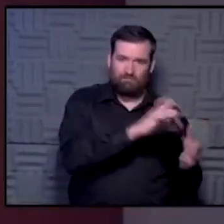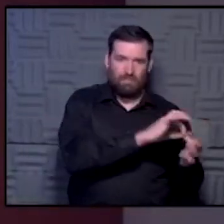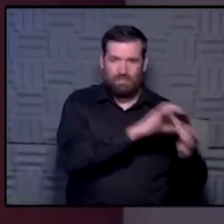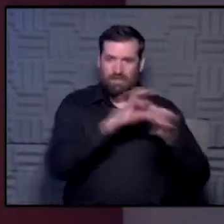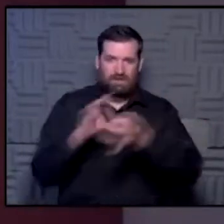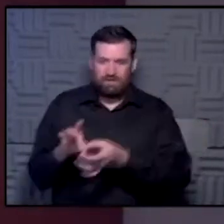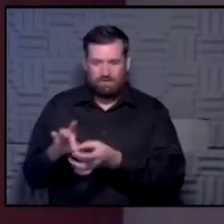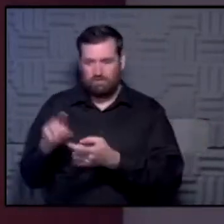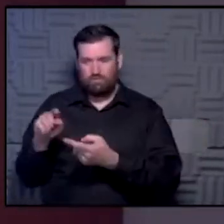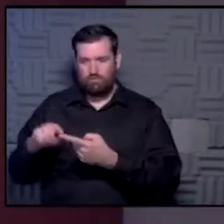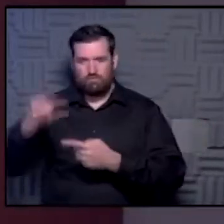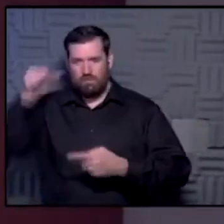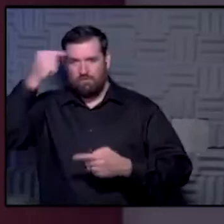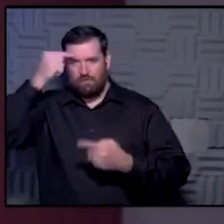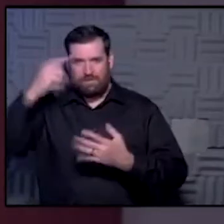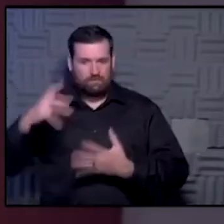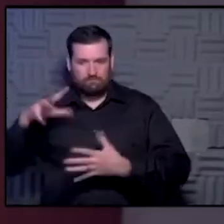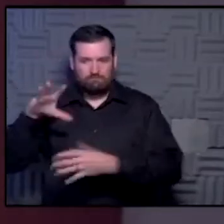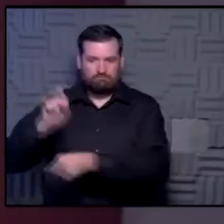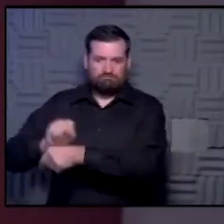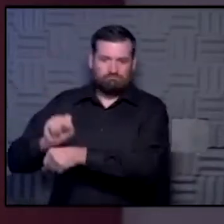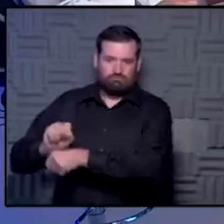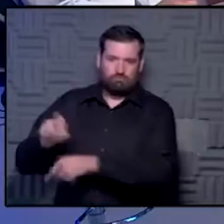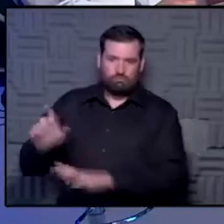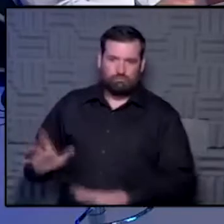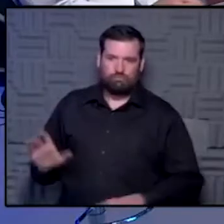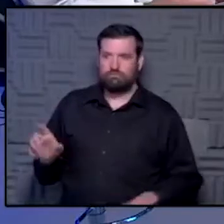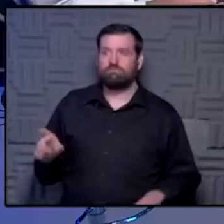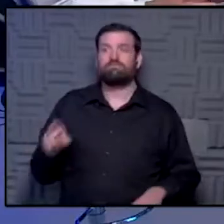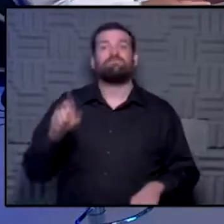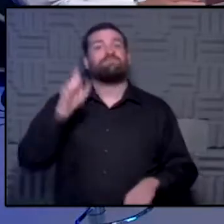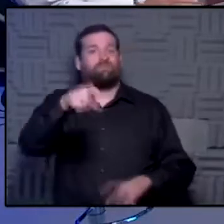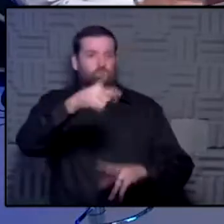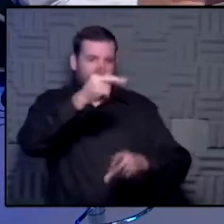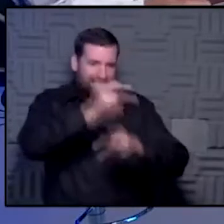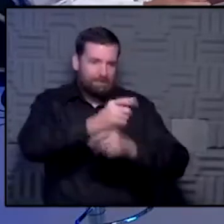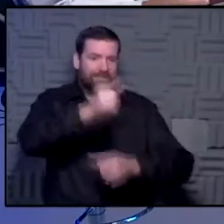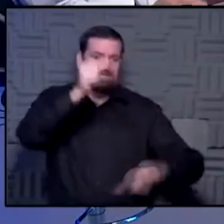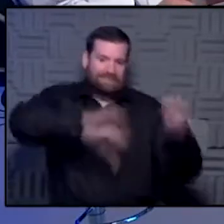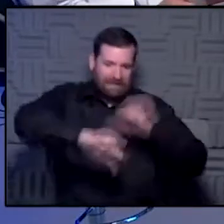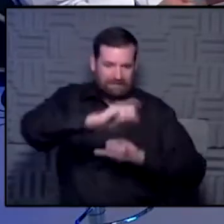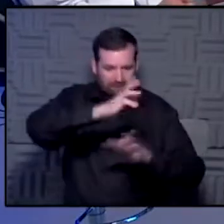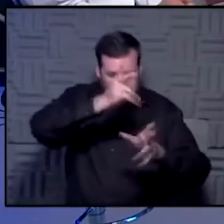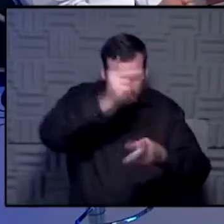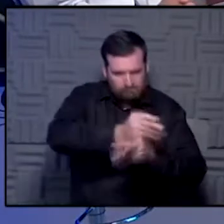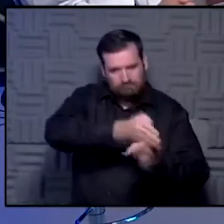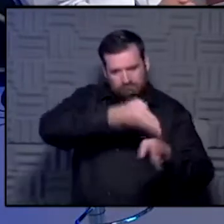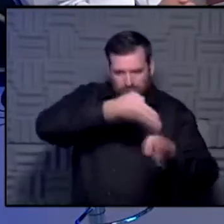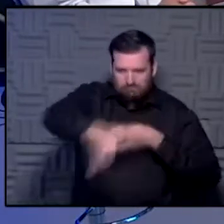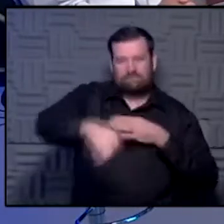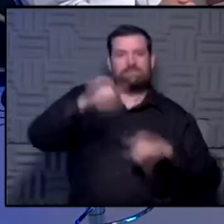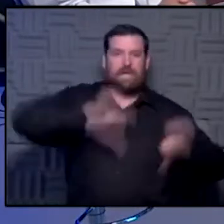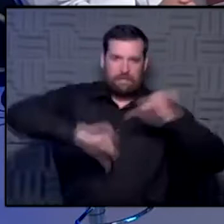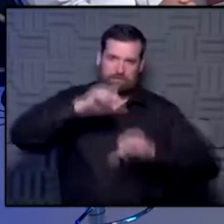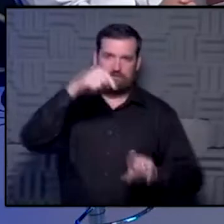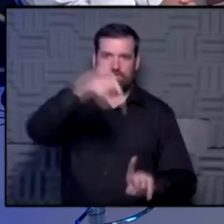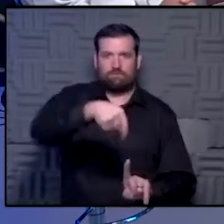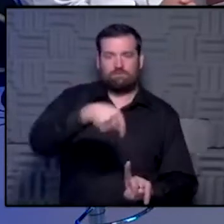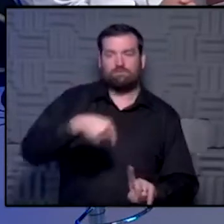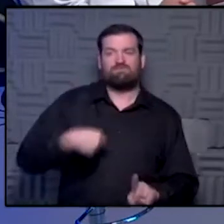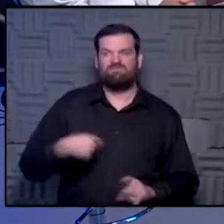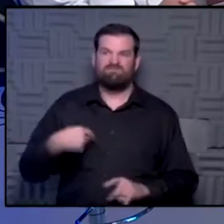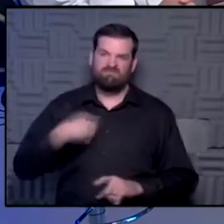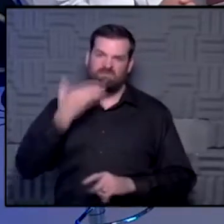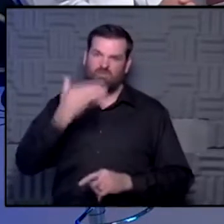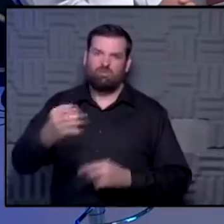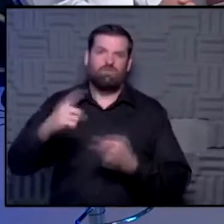with governmental employees. Yeah. We need to keep the science lane in the science lane. I have a very good